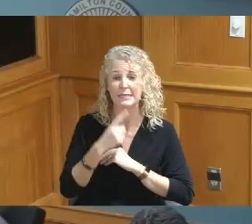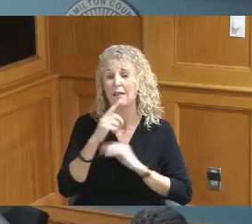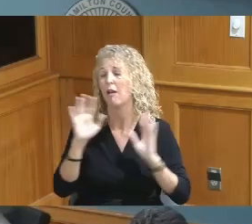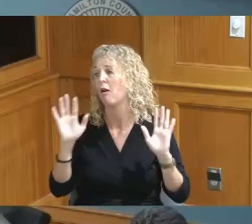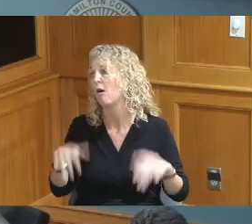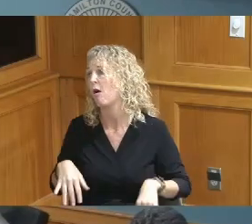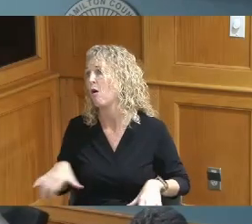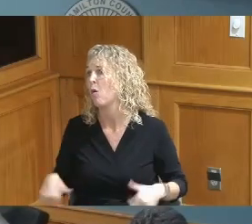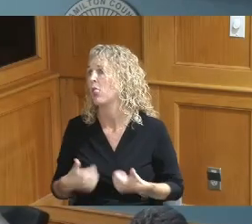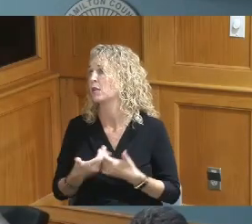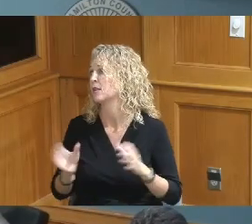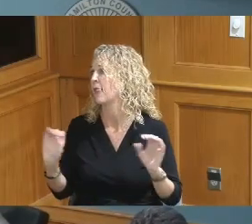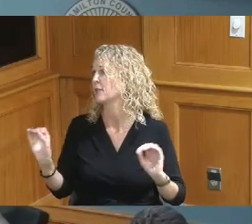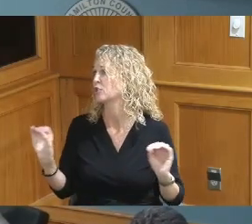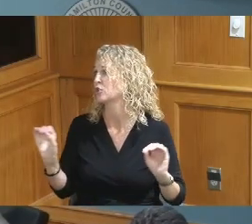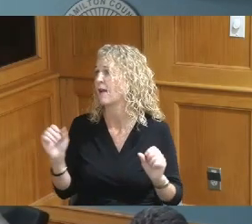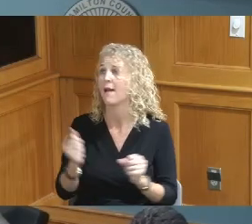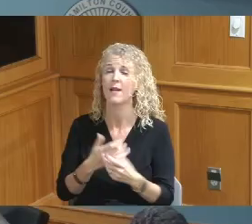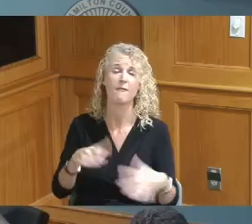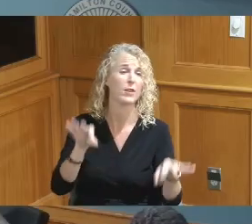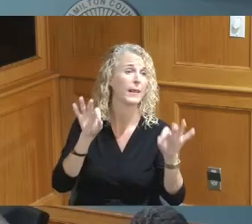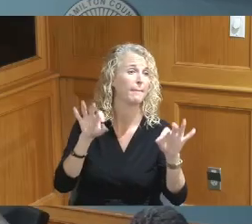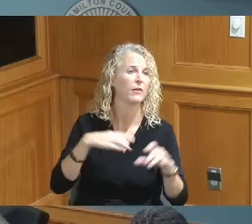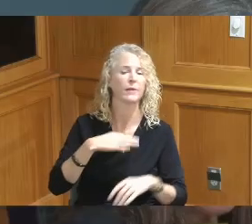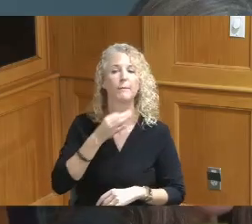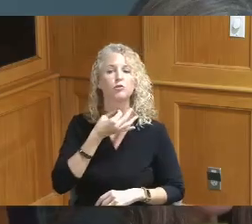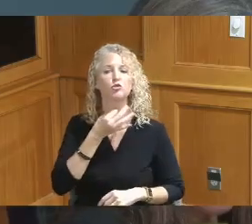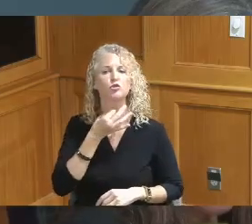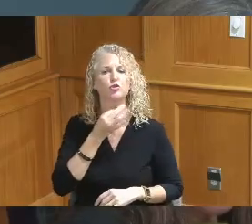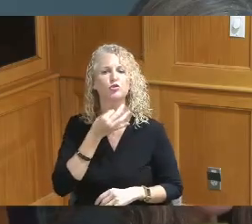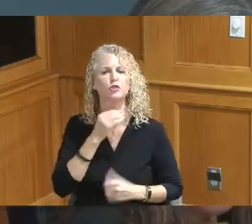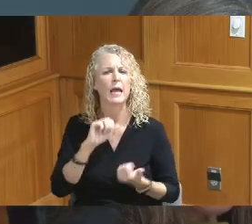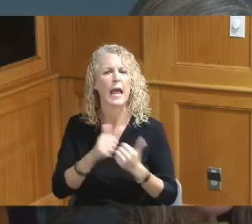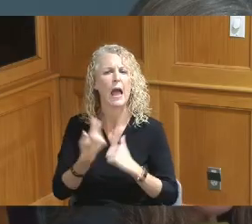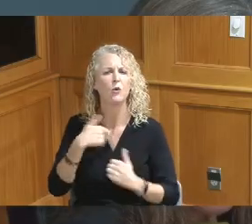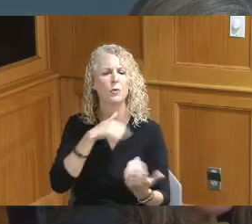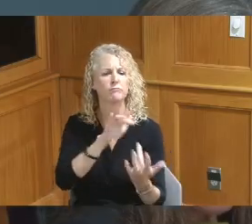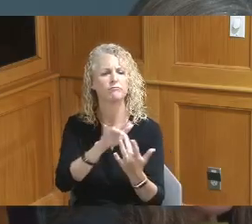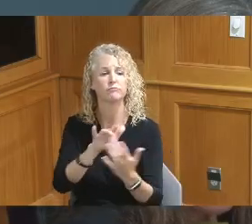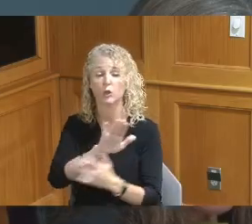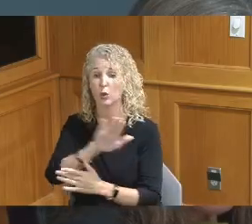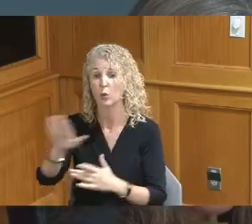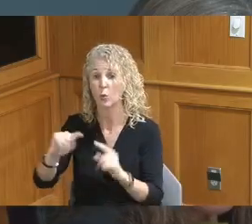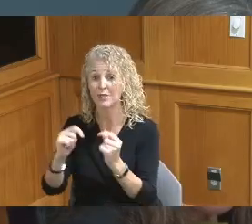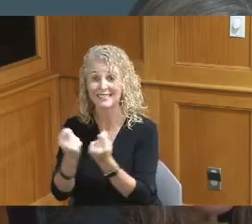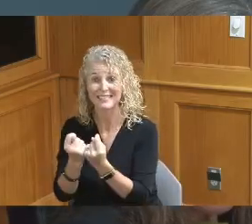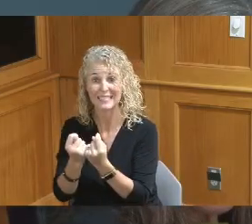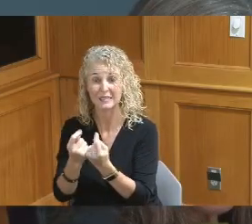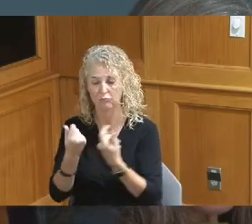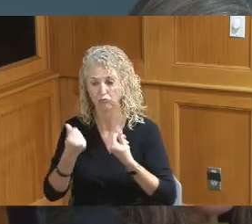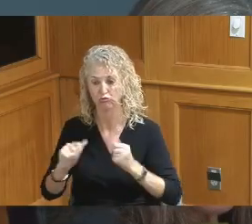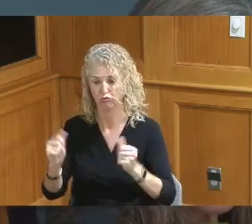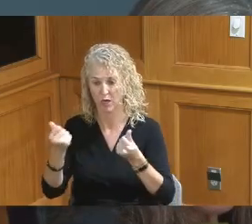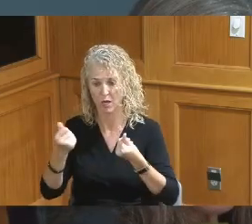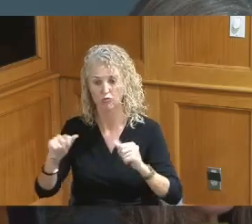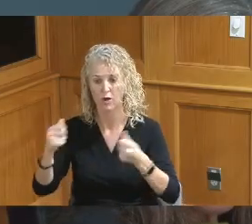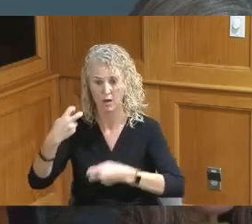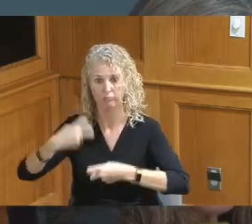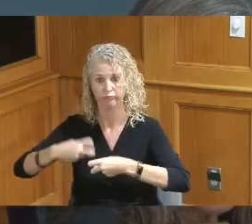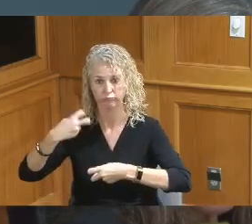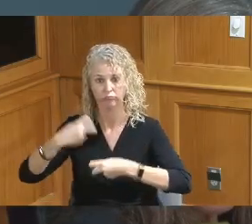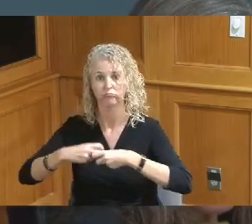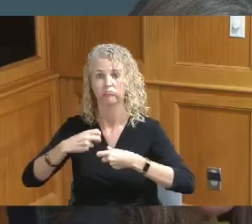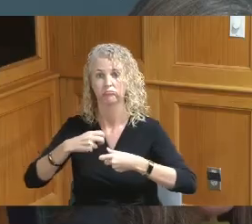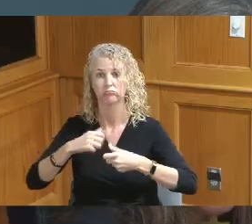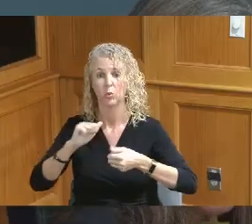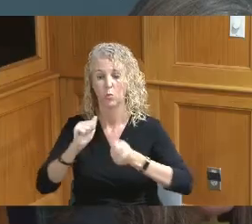have challenges. But what is our strategy for outreach? You guys and your team have been trying very hard with